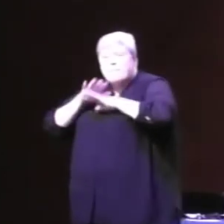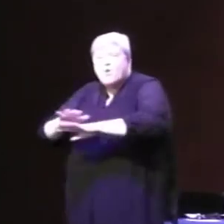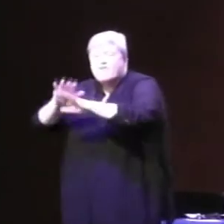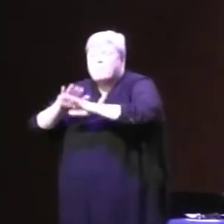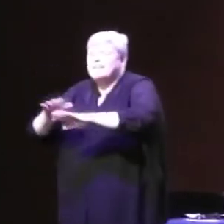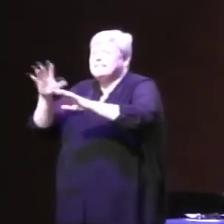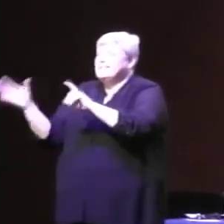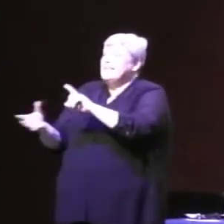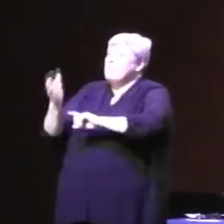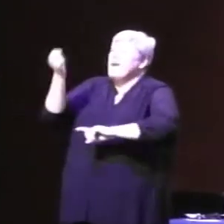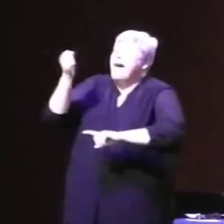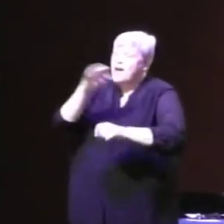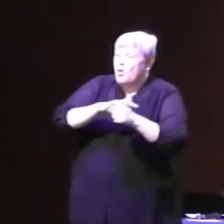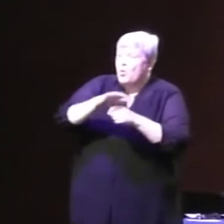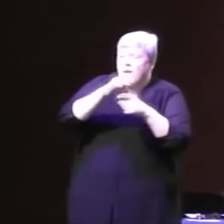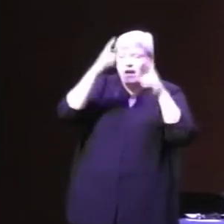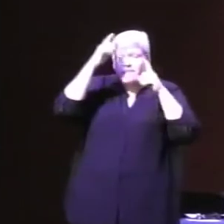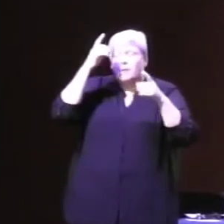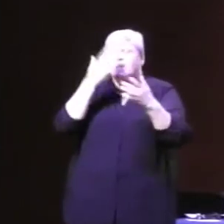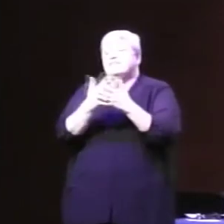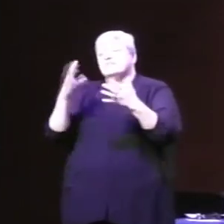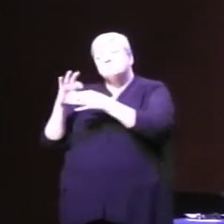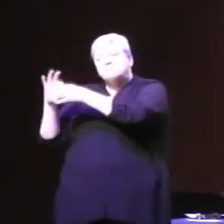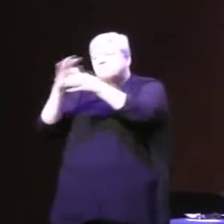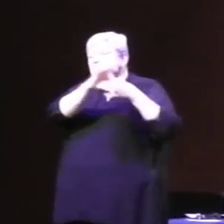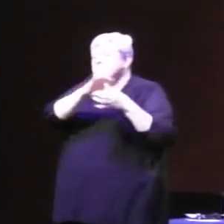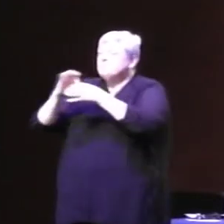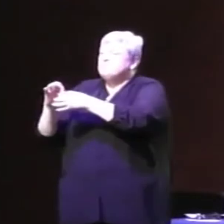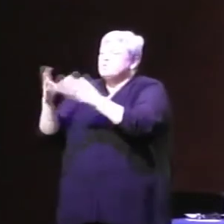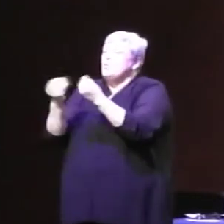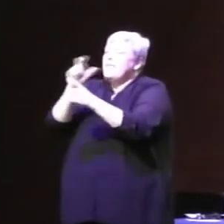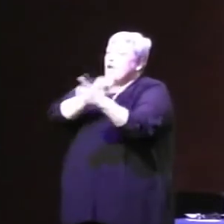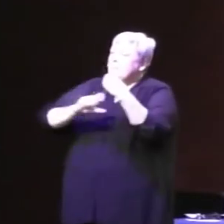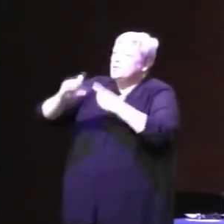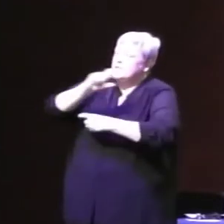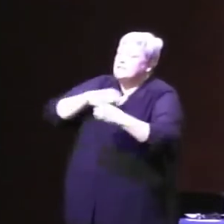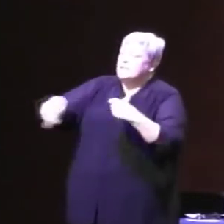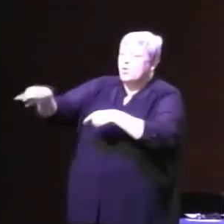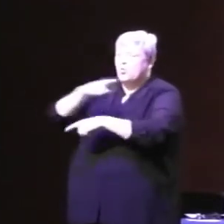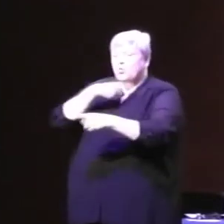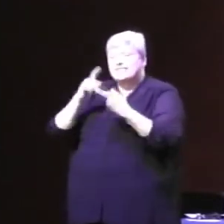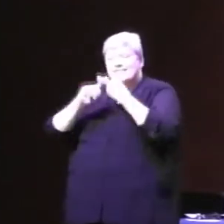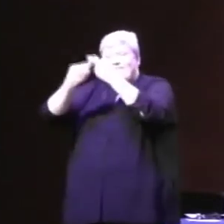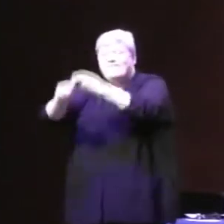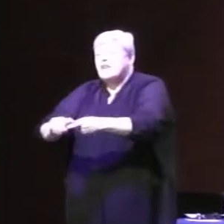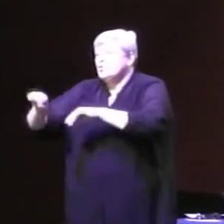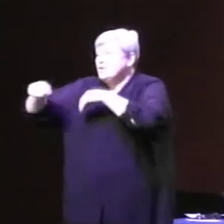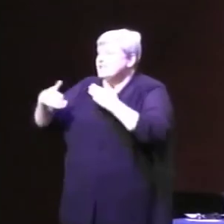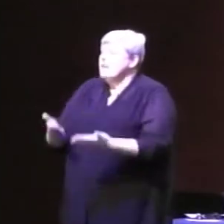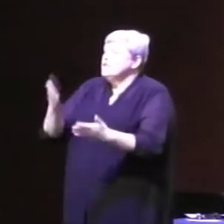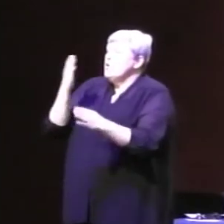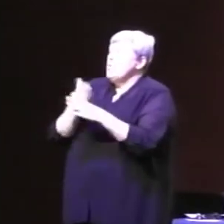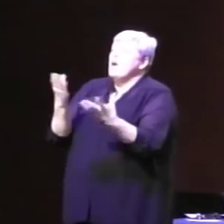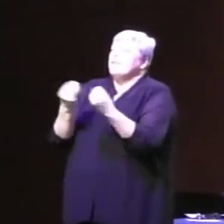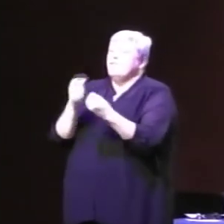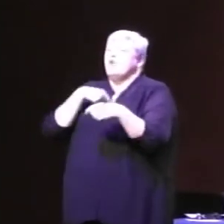back our logo of government, that stands in alliance with communities, that stands in alliance with those that are defending services, and works for a